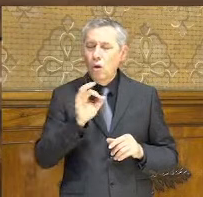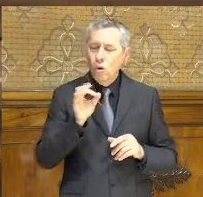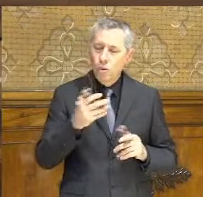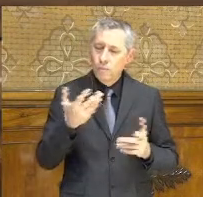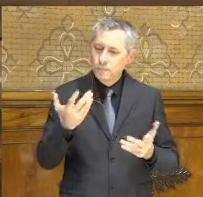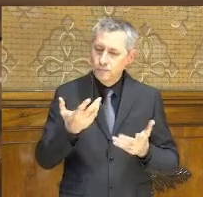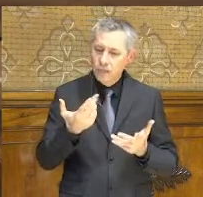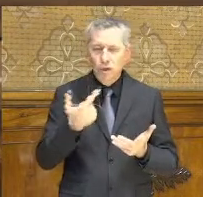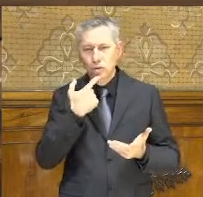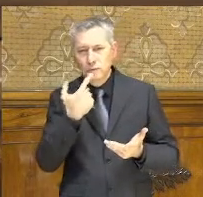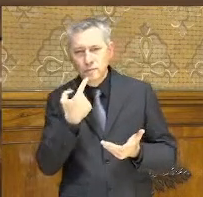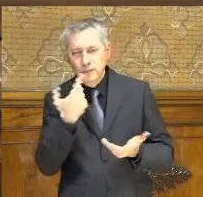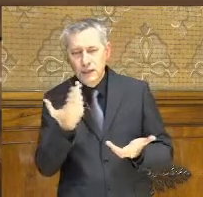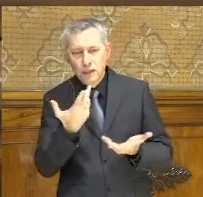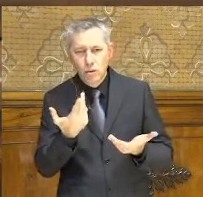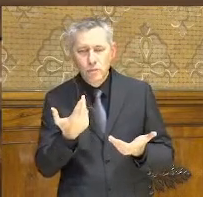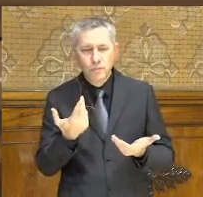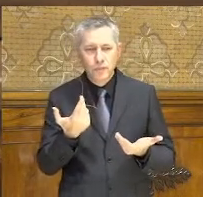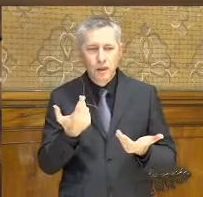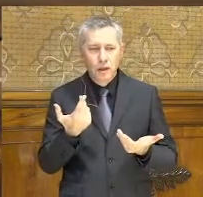very important